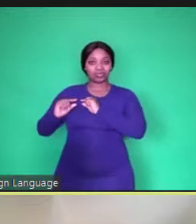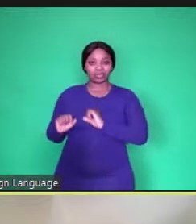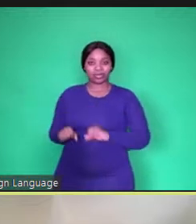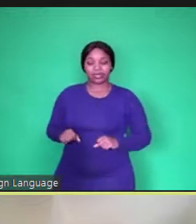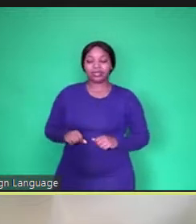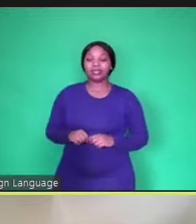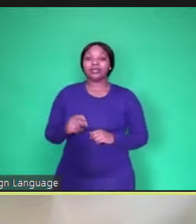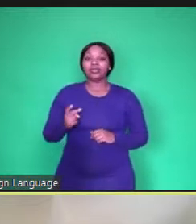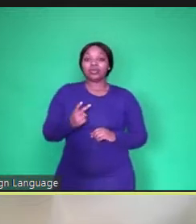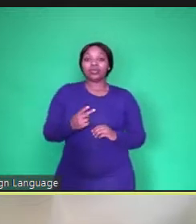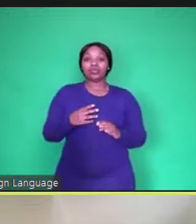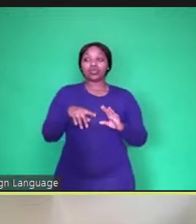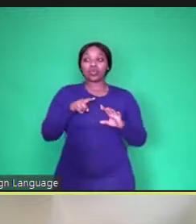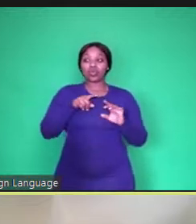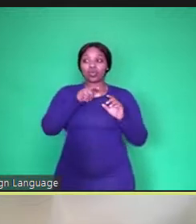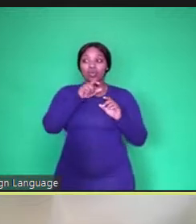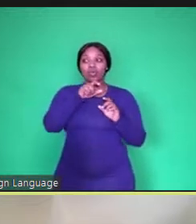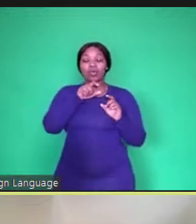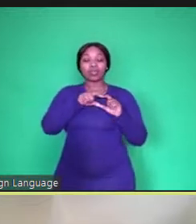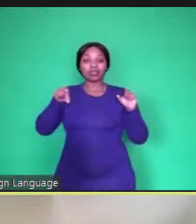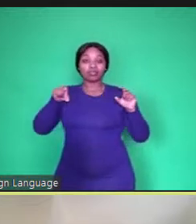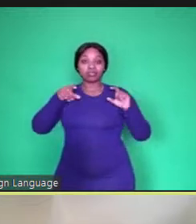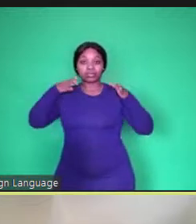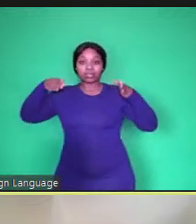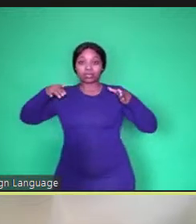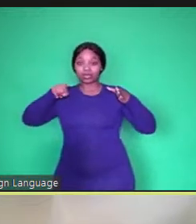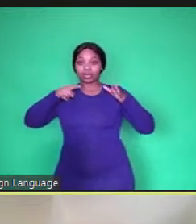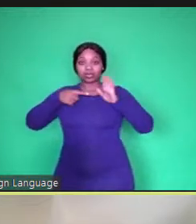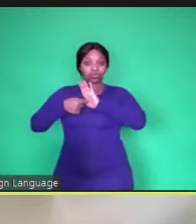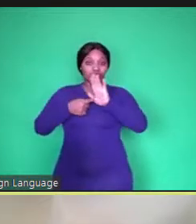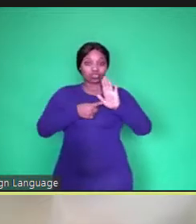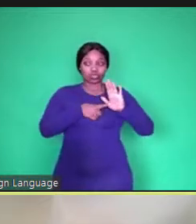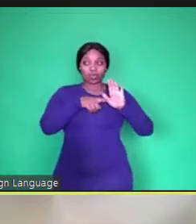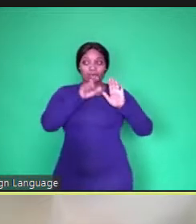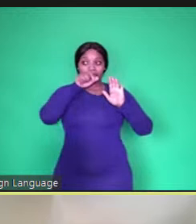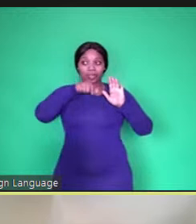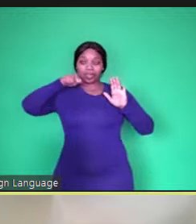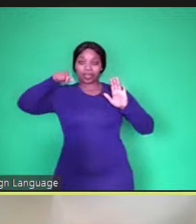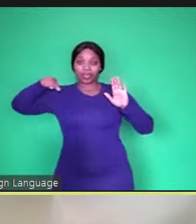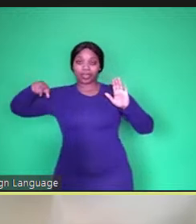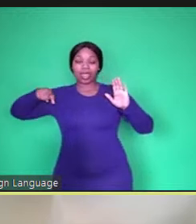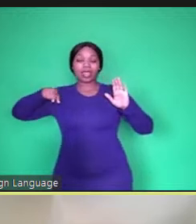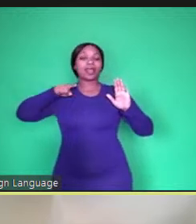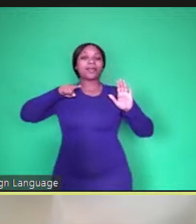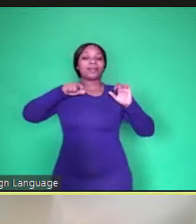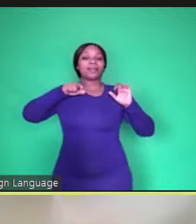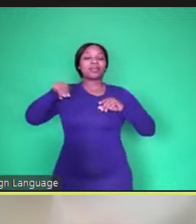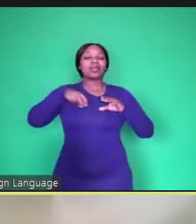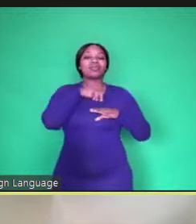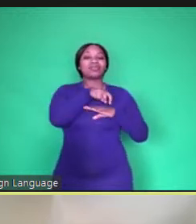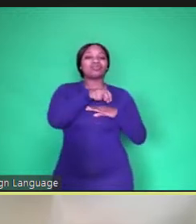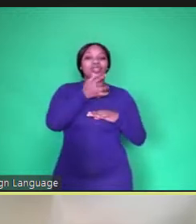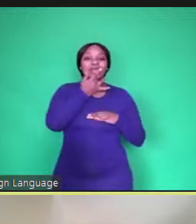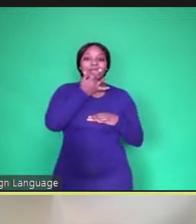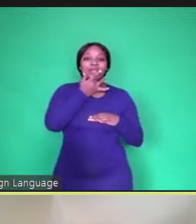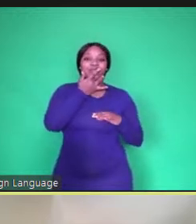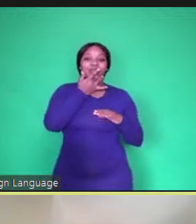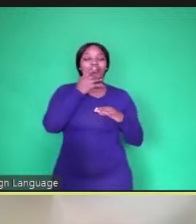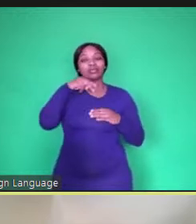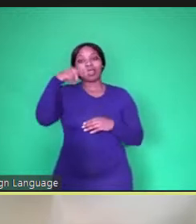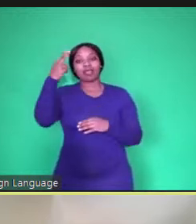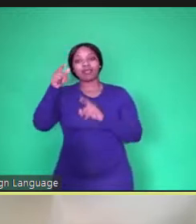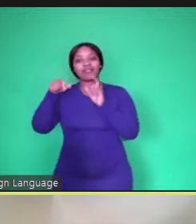Also here, it does show that when people migrate, preference is higher for those people